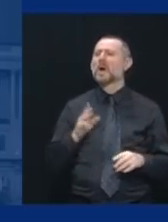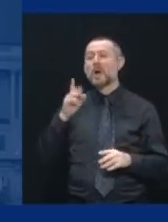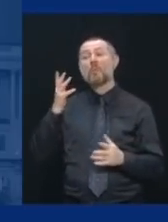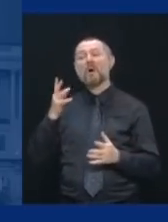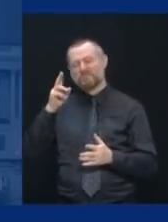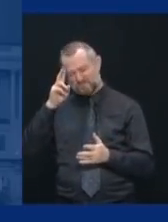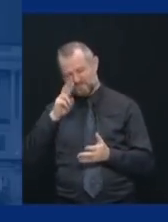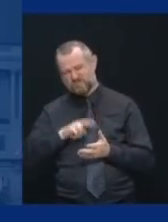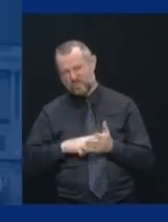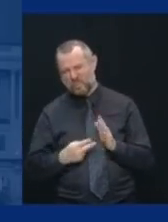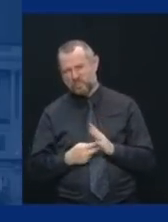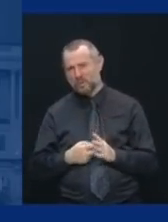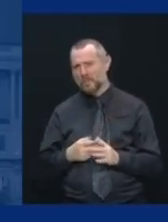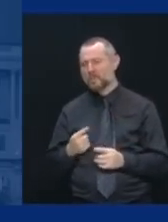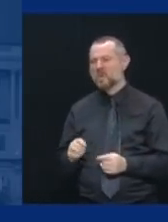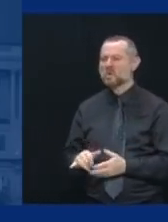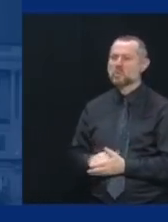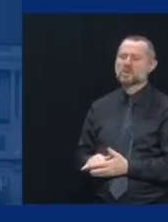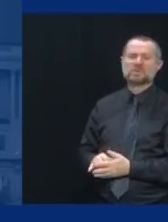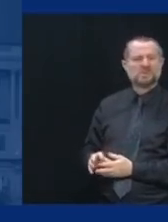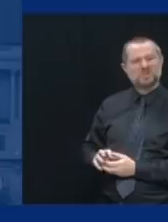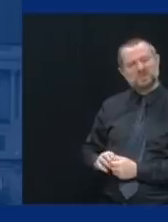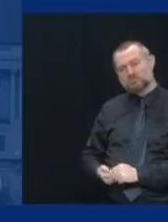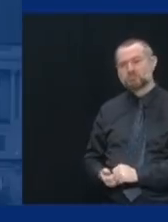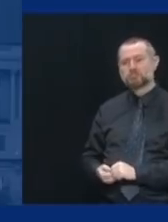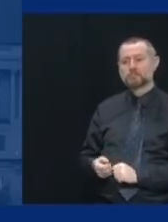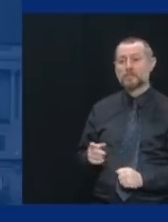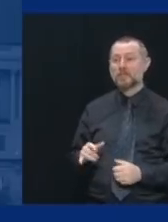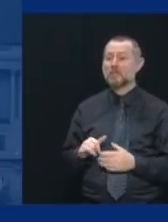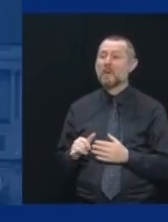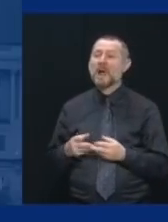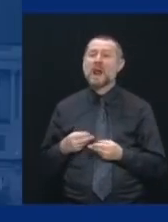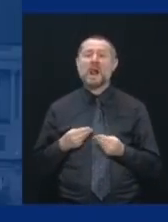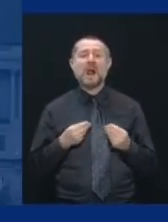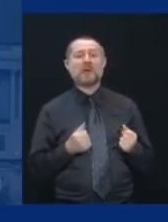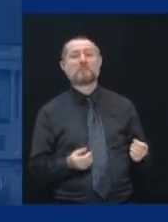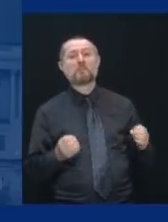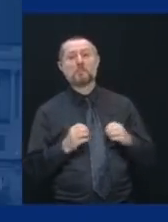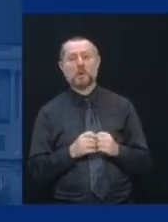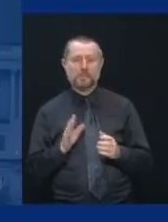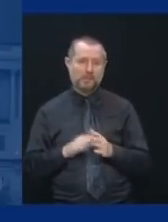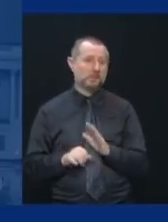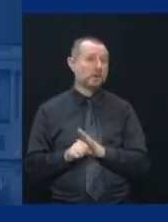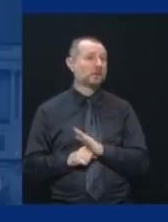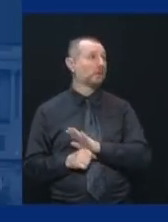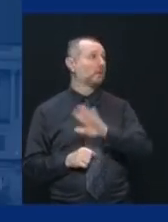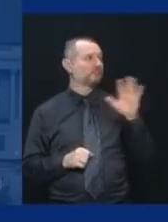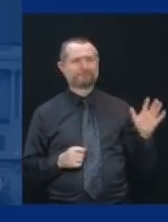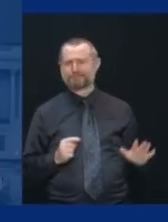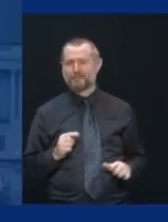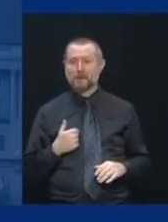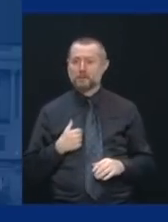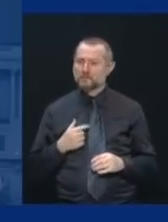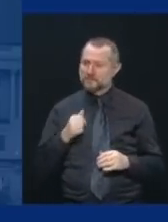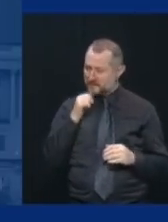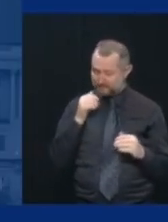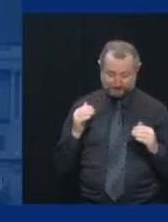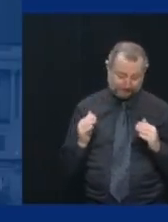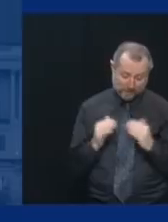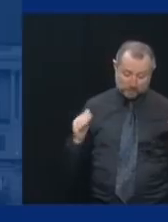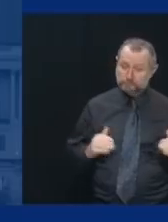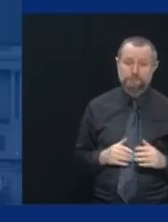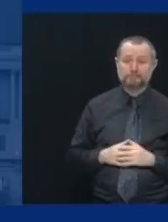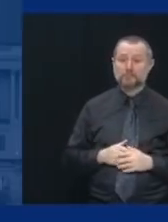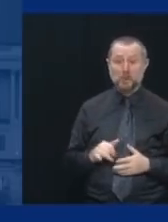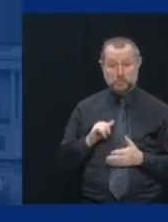this state and cost this state more than any other state. Everyone said it was unfair. Everyone. We sued